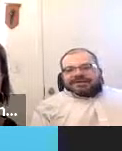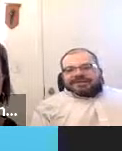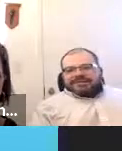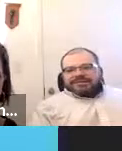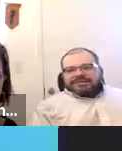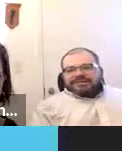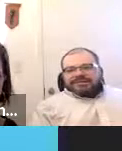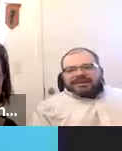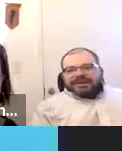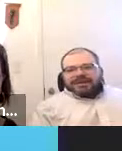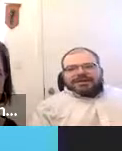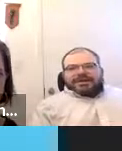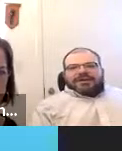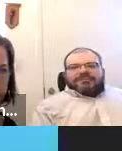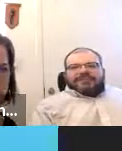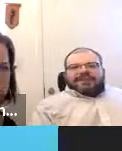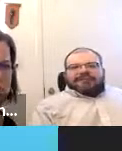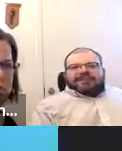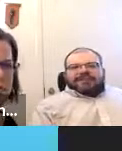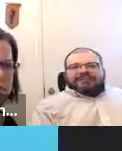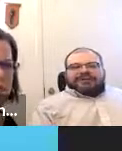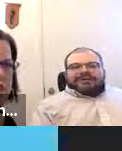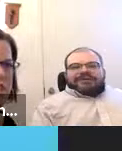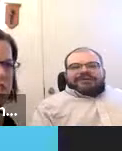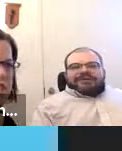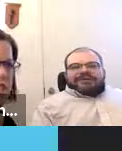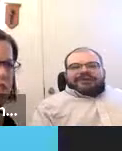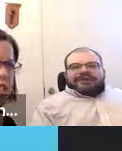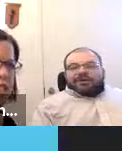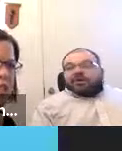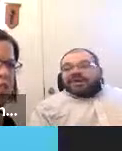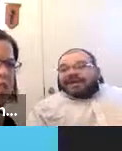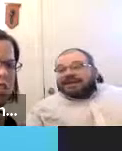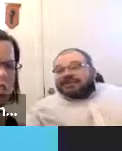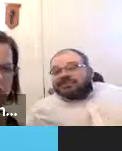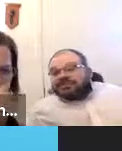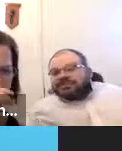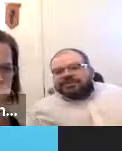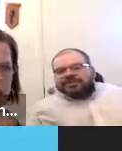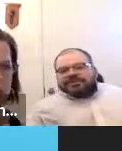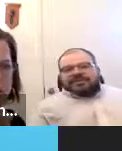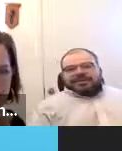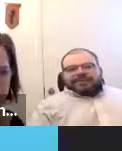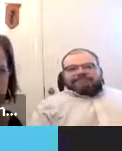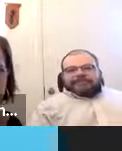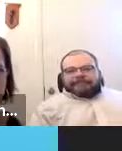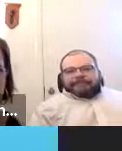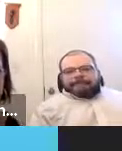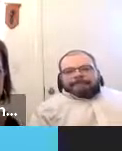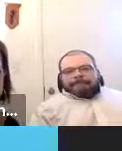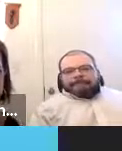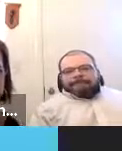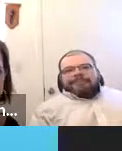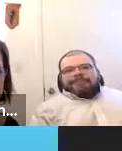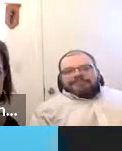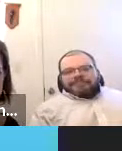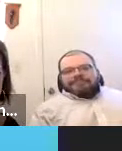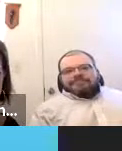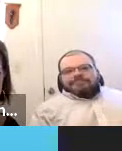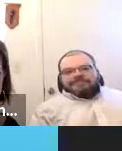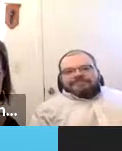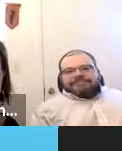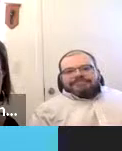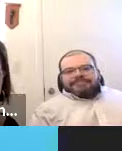the extent of our talk. I want to now. Let's give a quick image. Oh yeah, image description. Yeah, sorry. There's an image here on the left